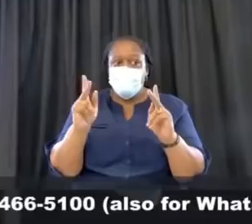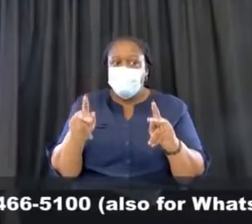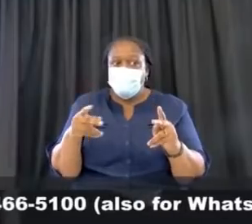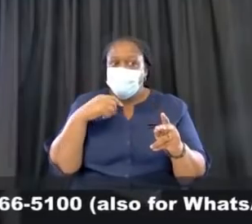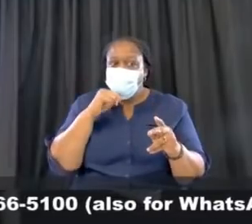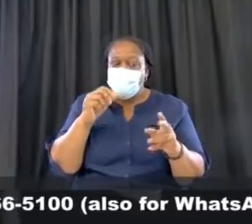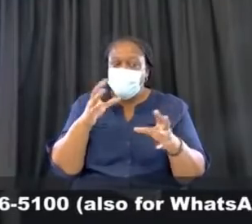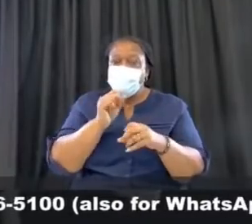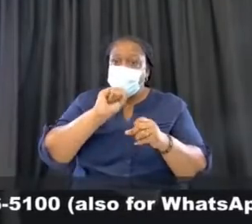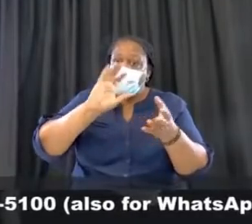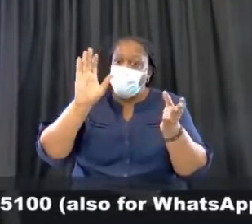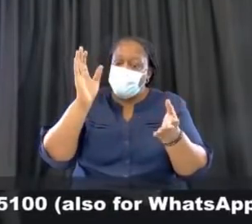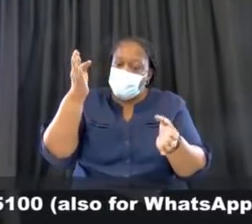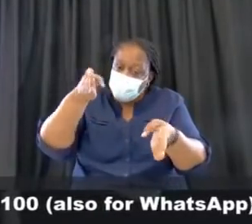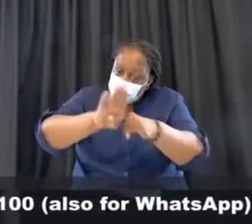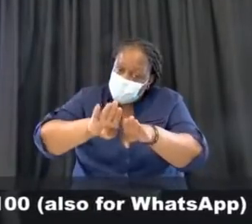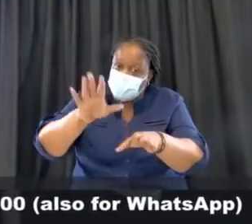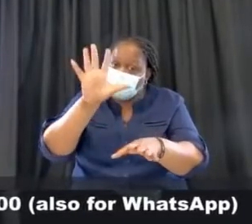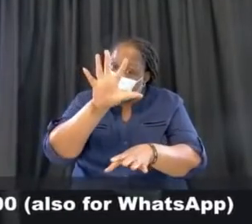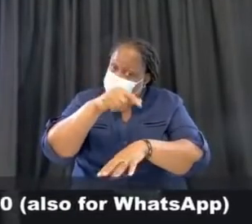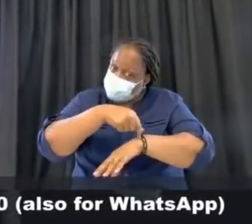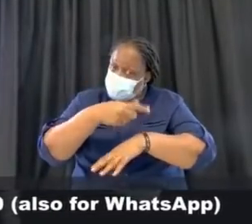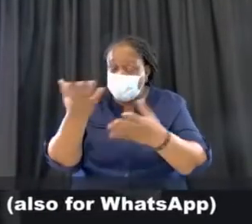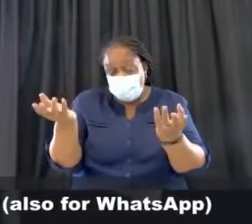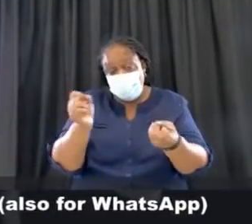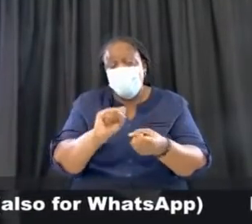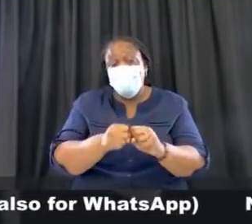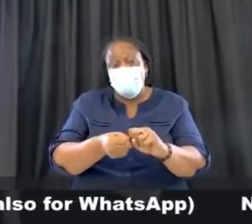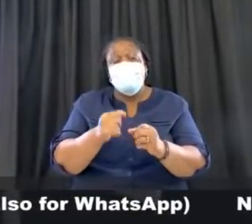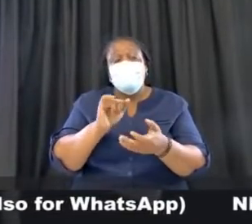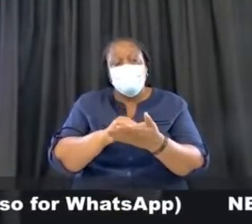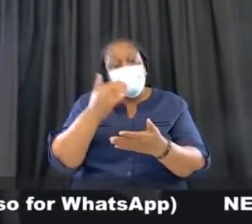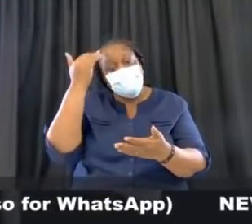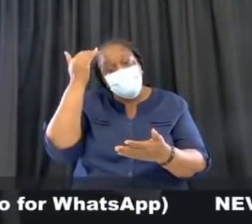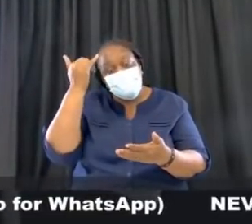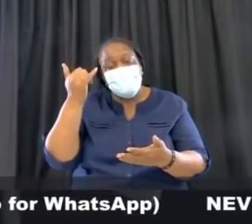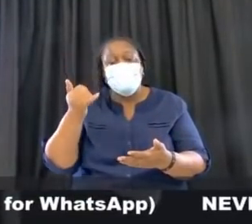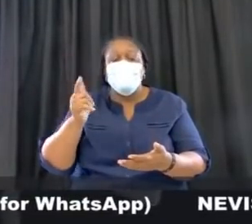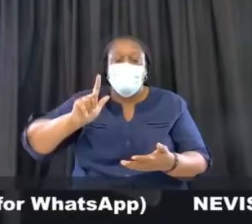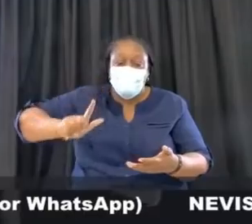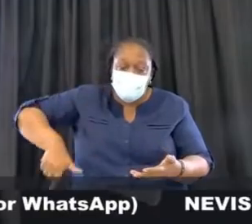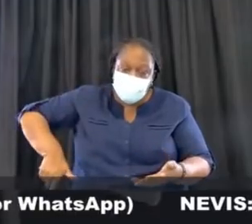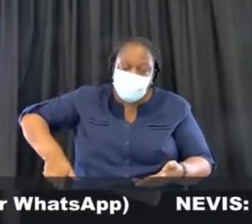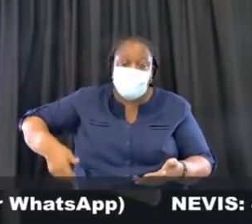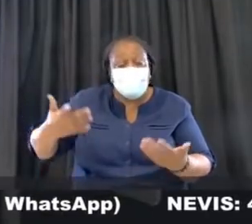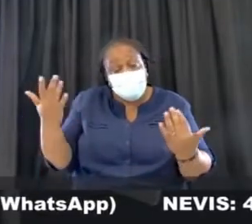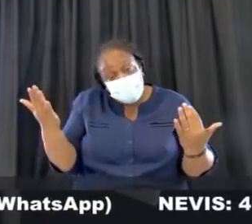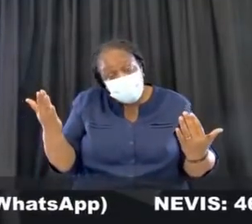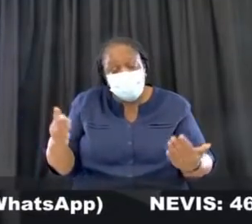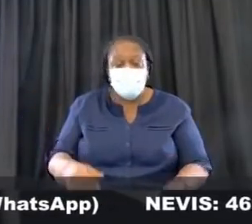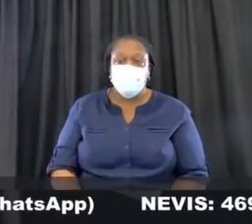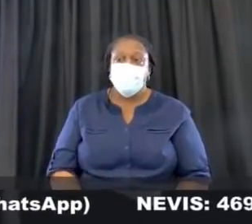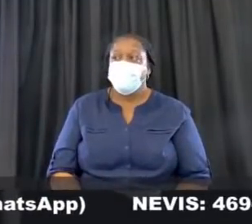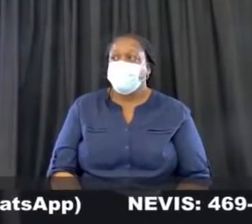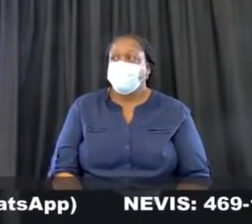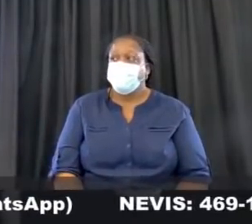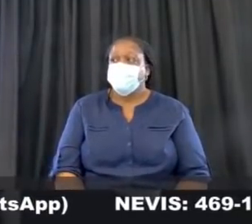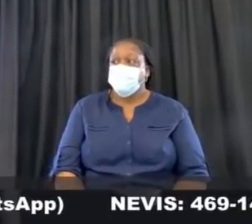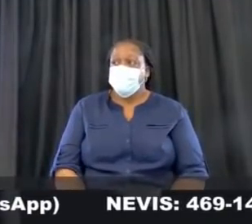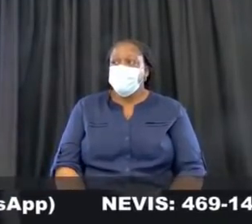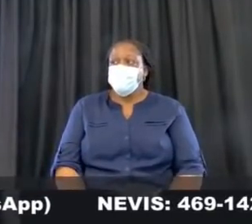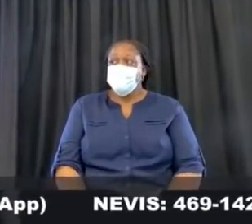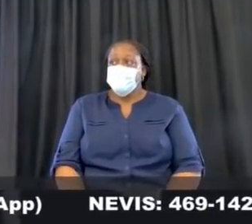be seeing the vaccination dashboard coming out later this evening. As it relates to the one that